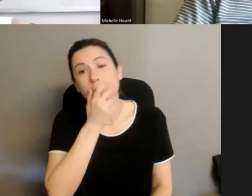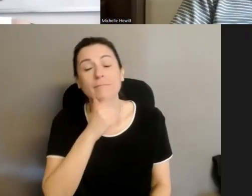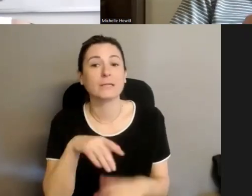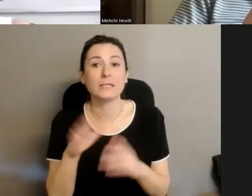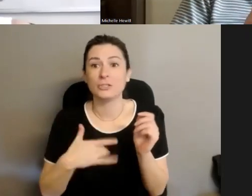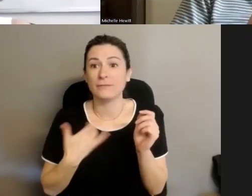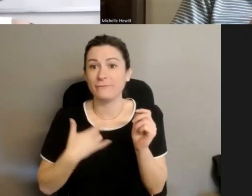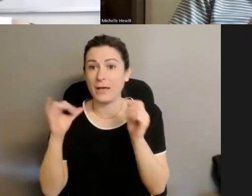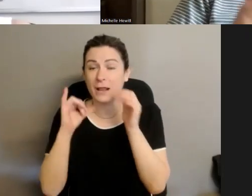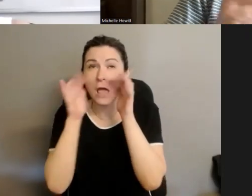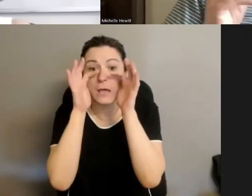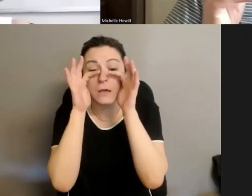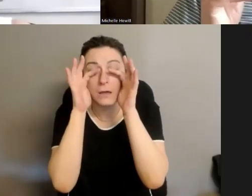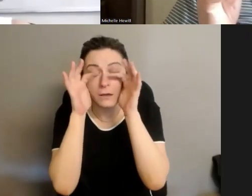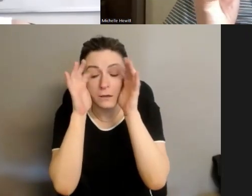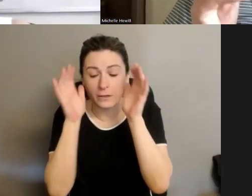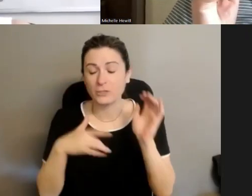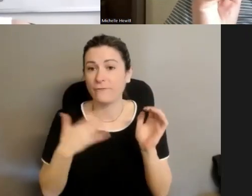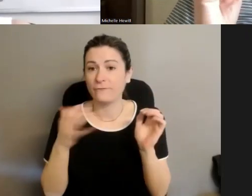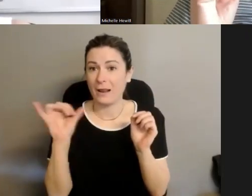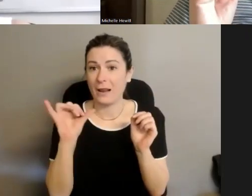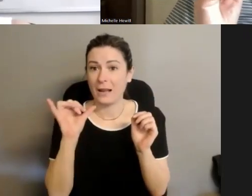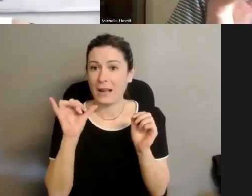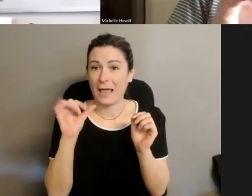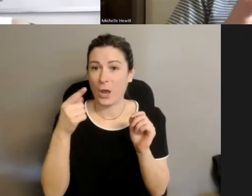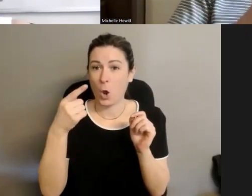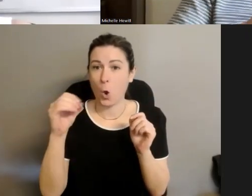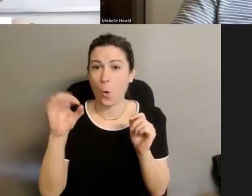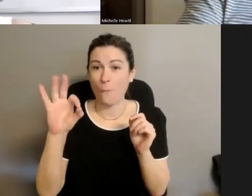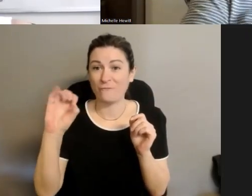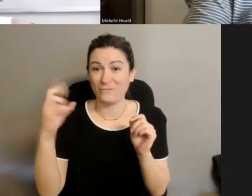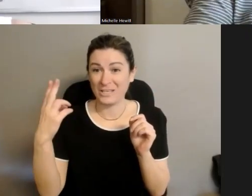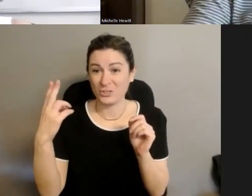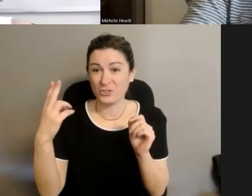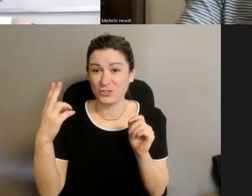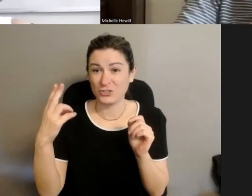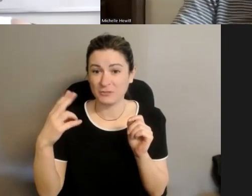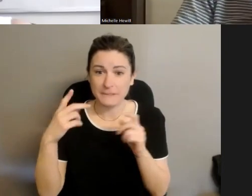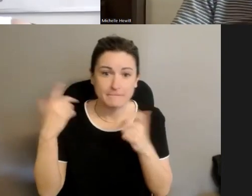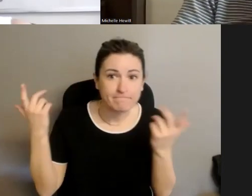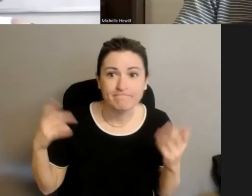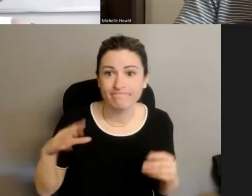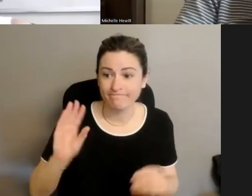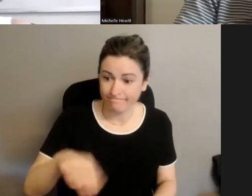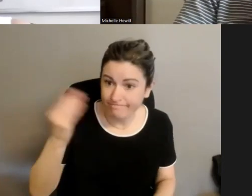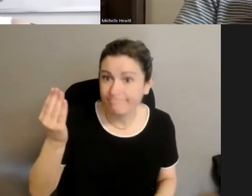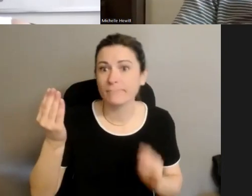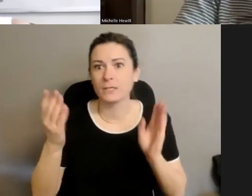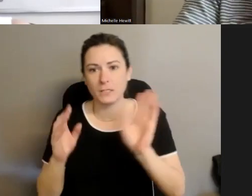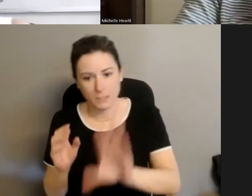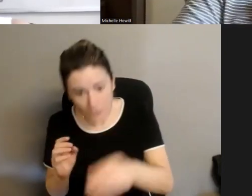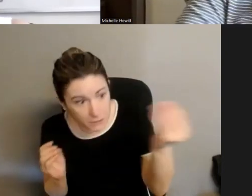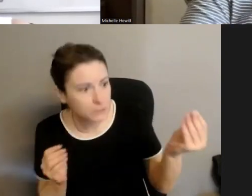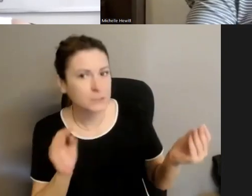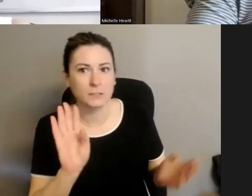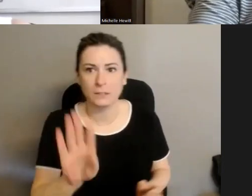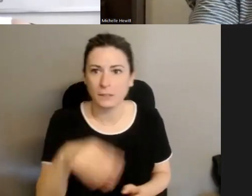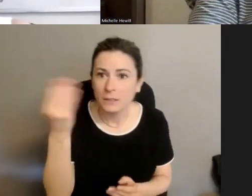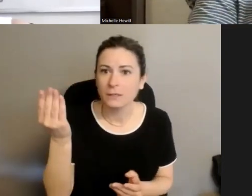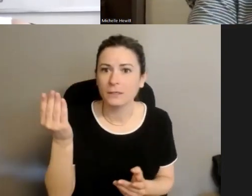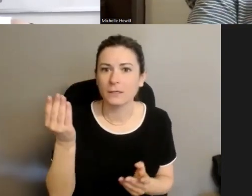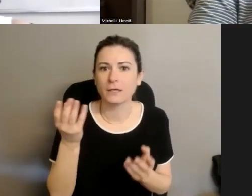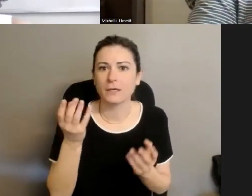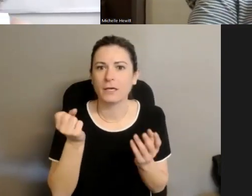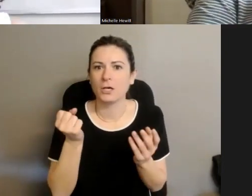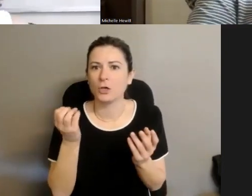awful, awful repercussions. However, what's happened is all of that accessible housing has been moved into